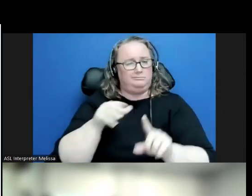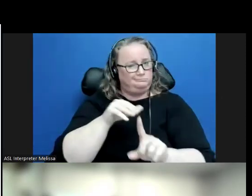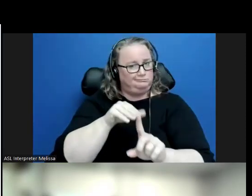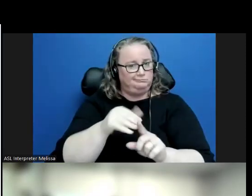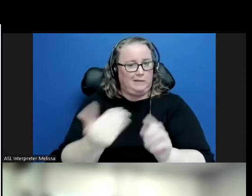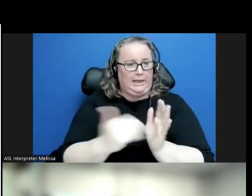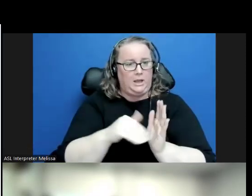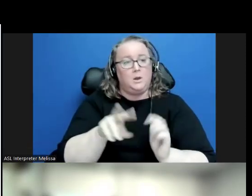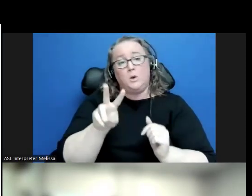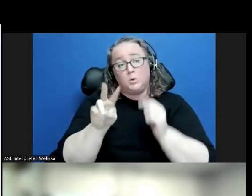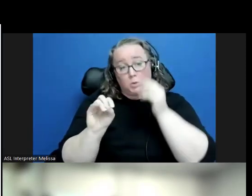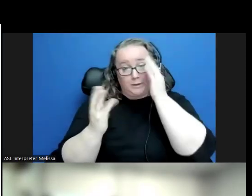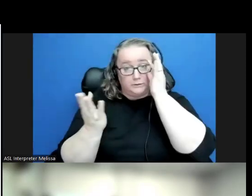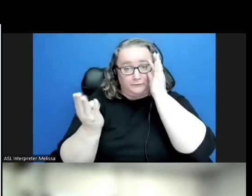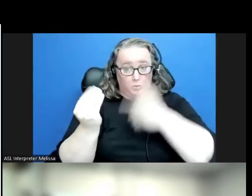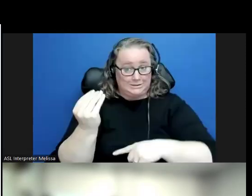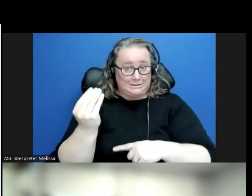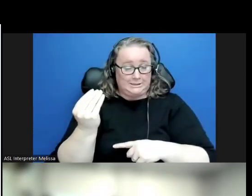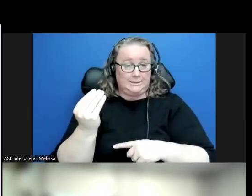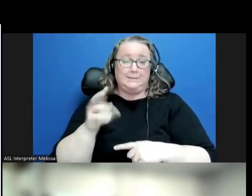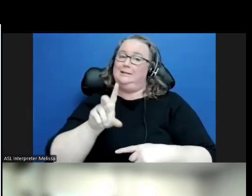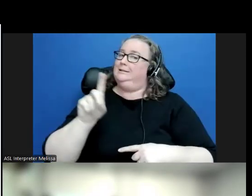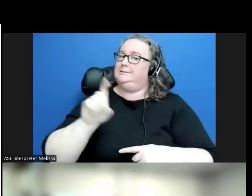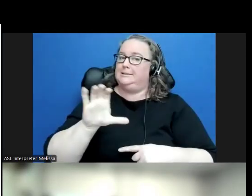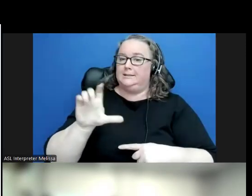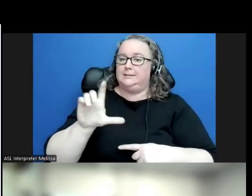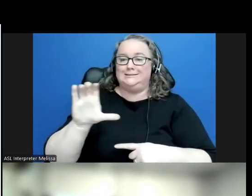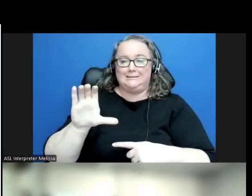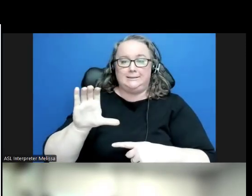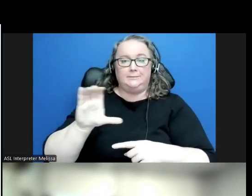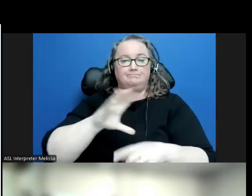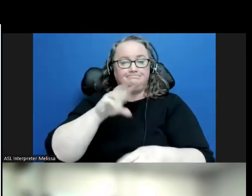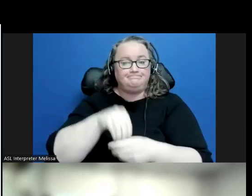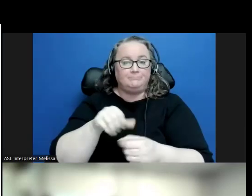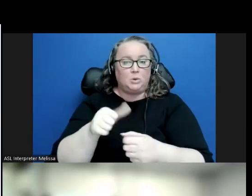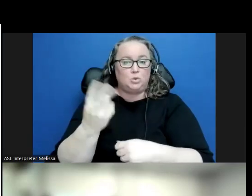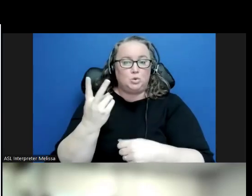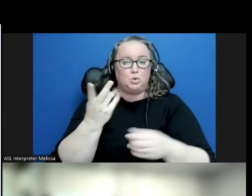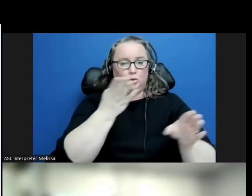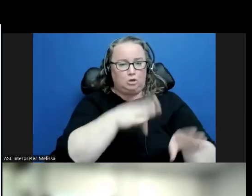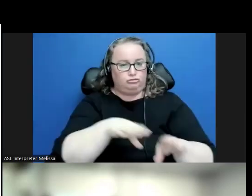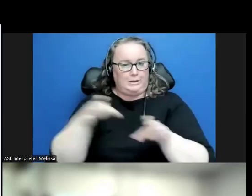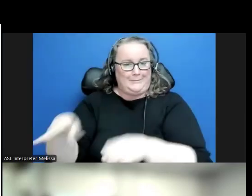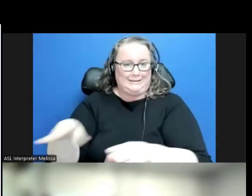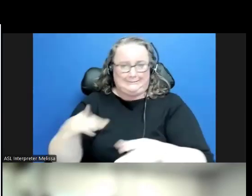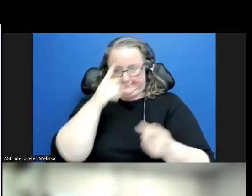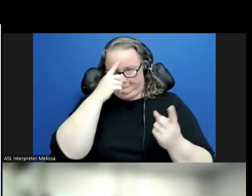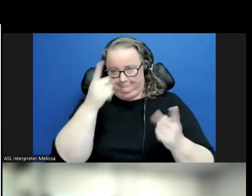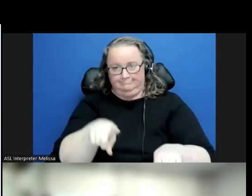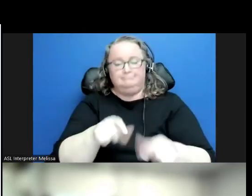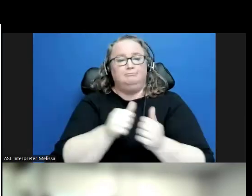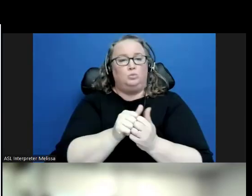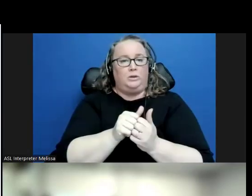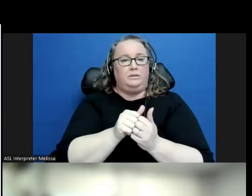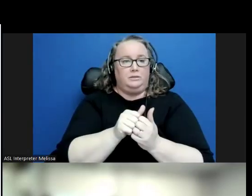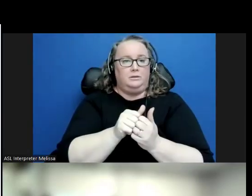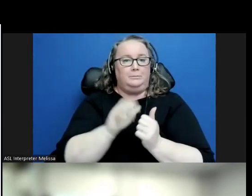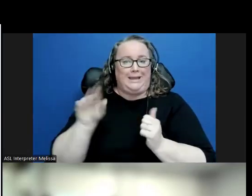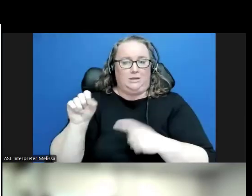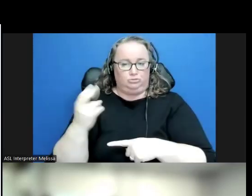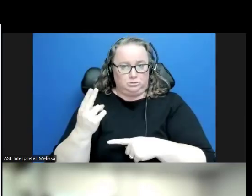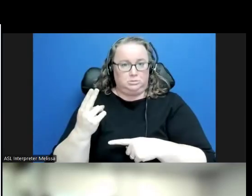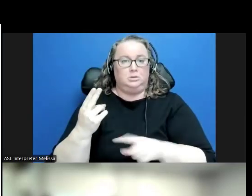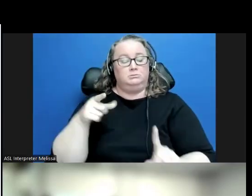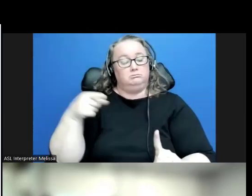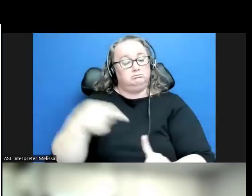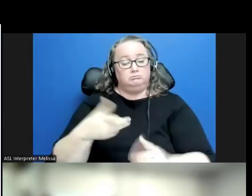in 2014, DLC was involved in 2 settlement agreements and that